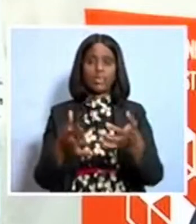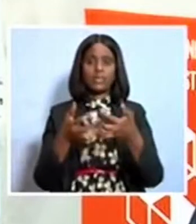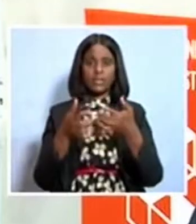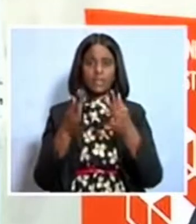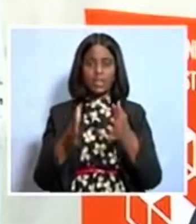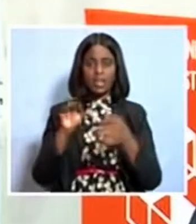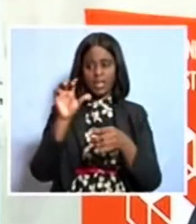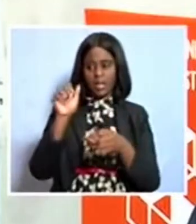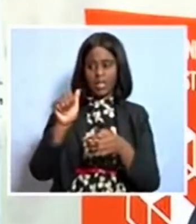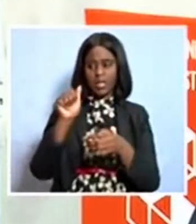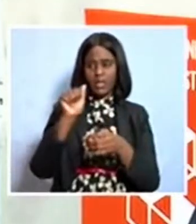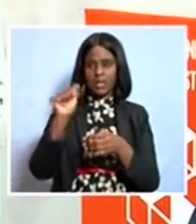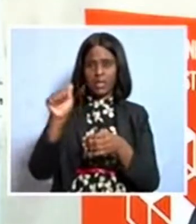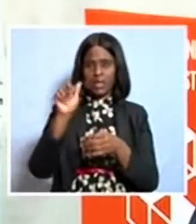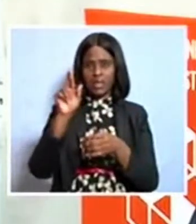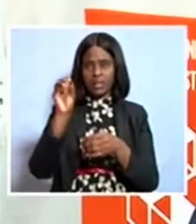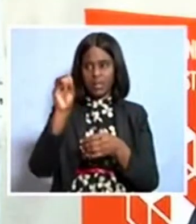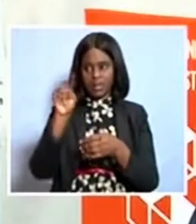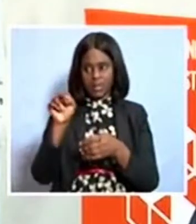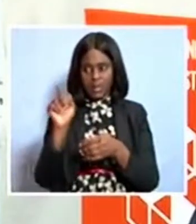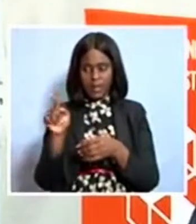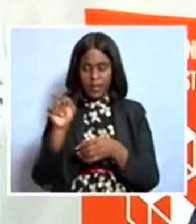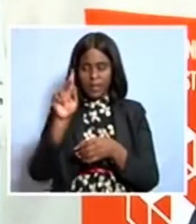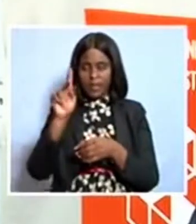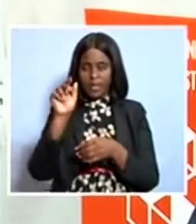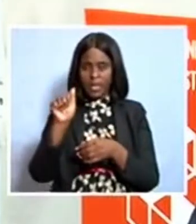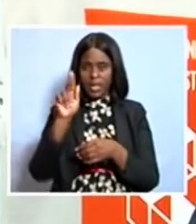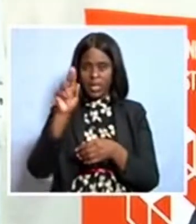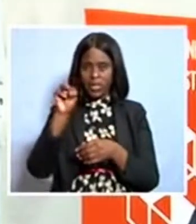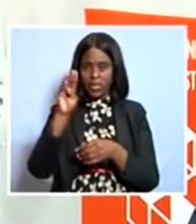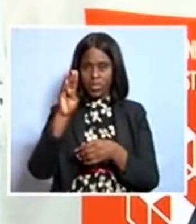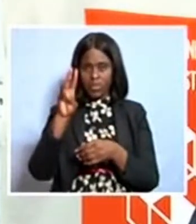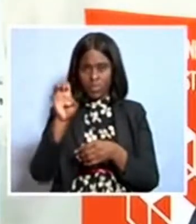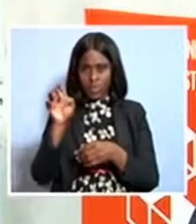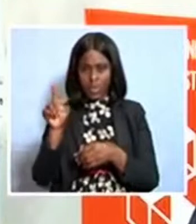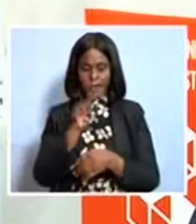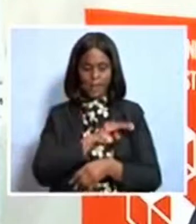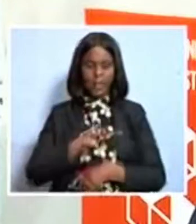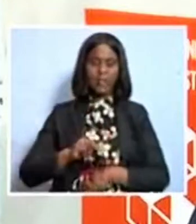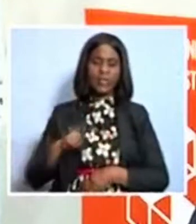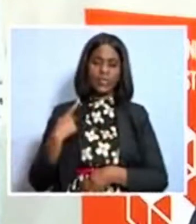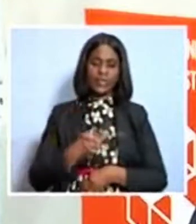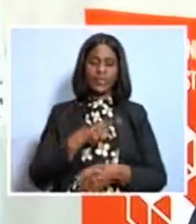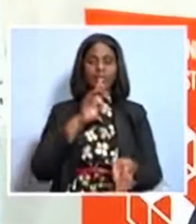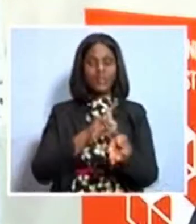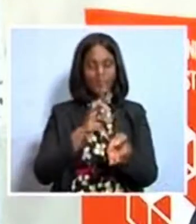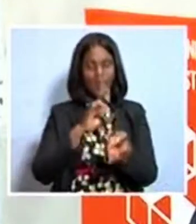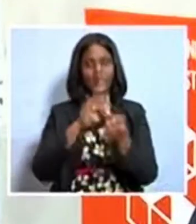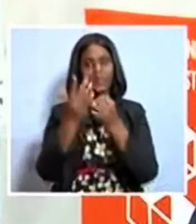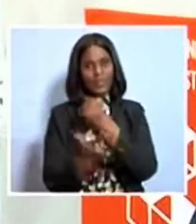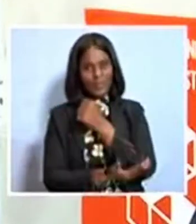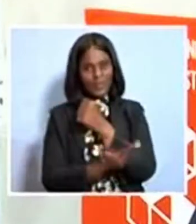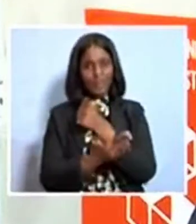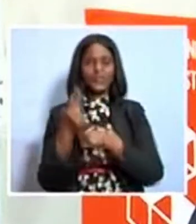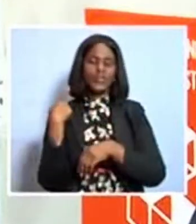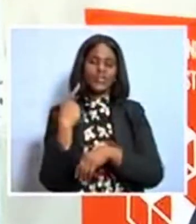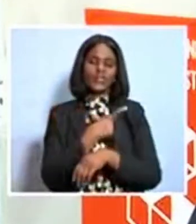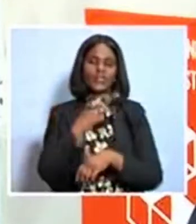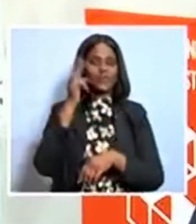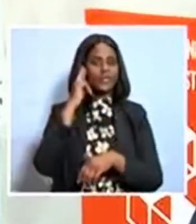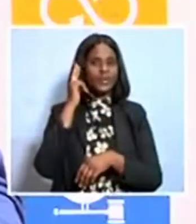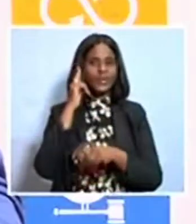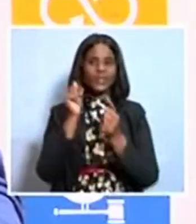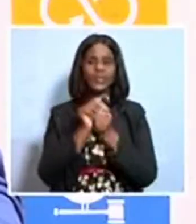Aaron Mwanza, who is a Kaumbwe Member of Parliament. Doc, thank you so much for joining us on Parliament Radio and Parliament